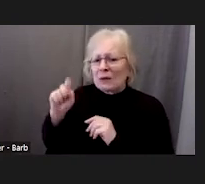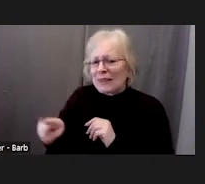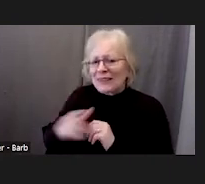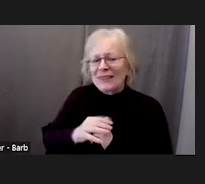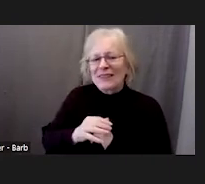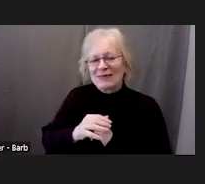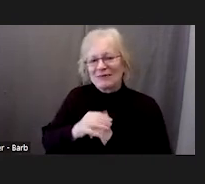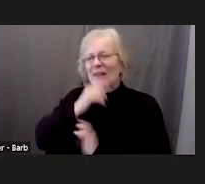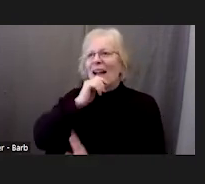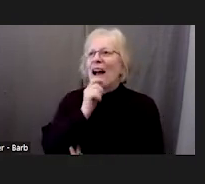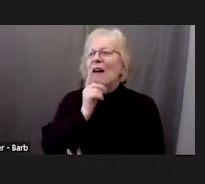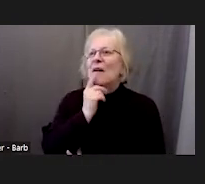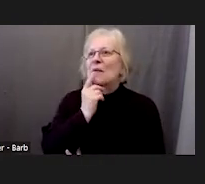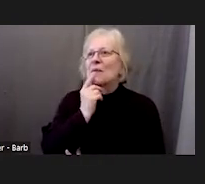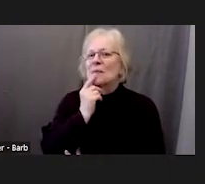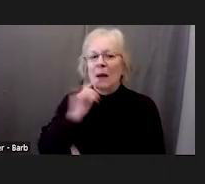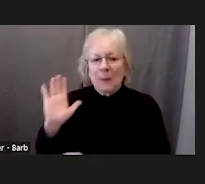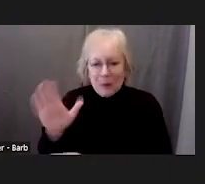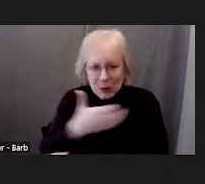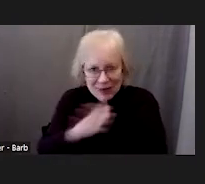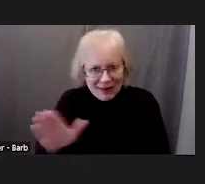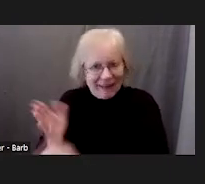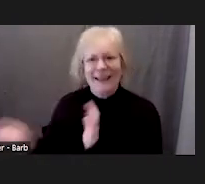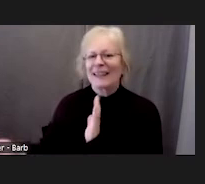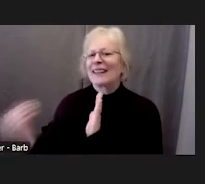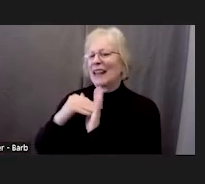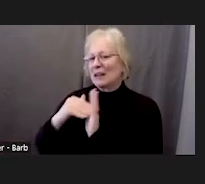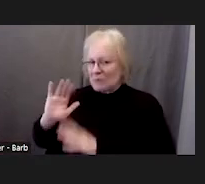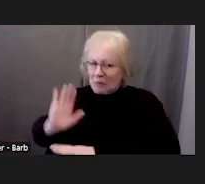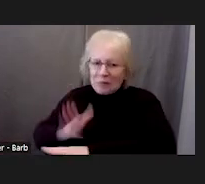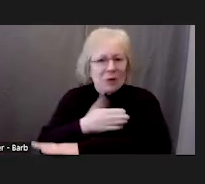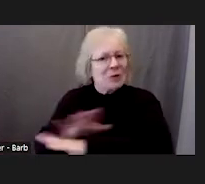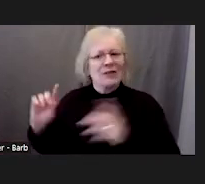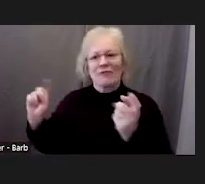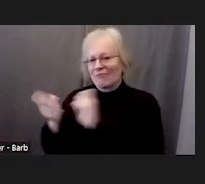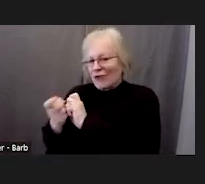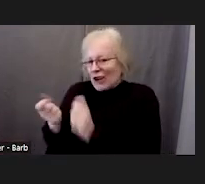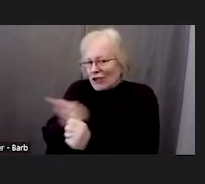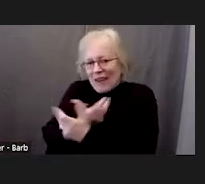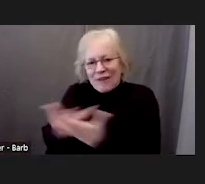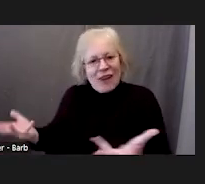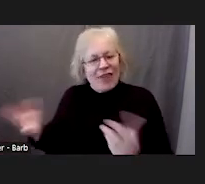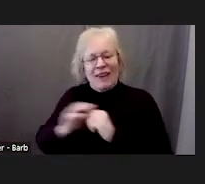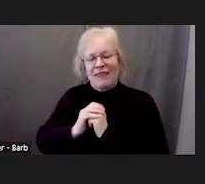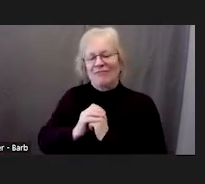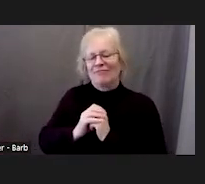Like I said, music. Again, music changes everything because I've been to like